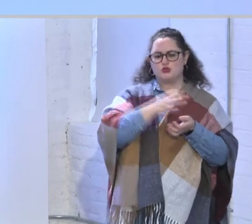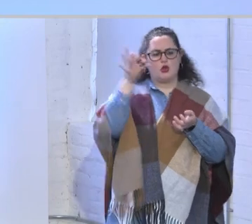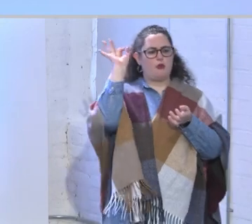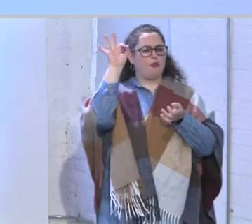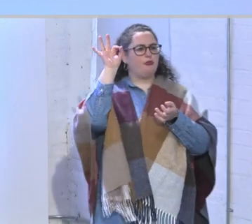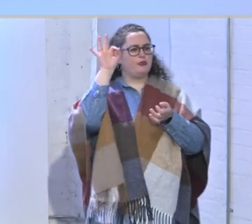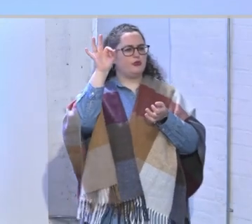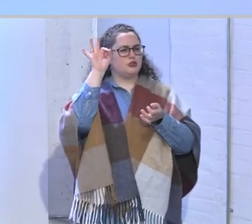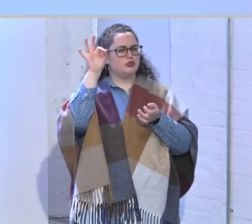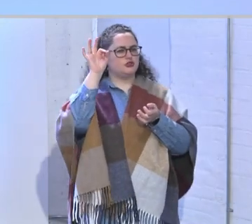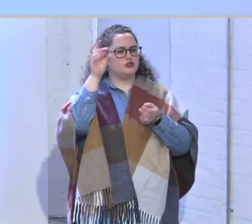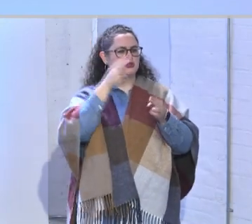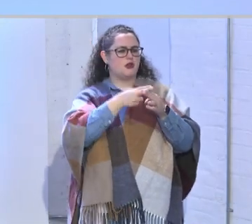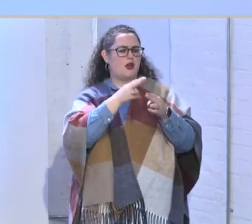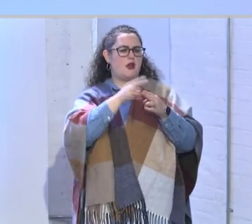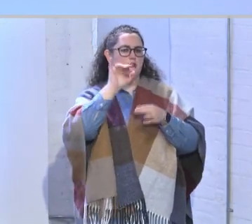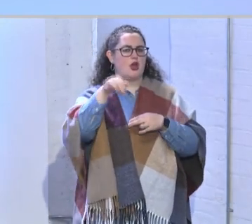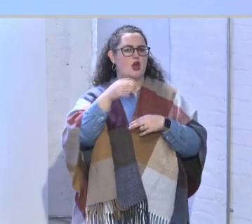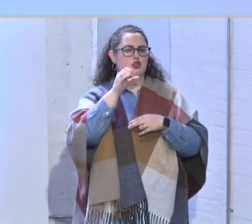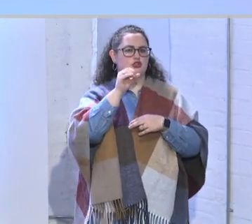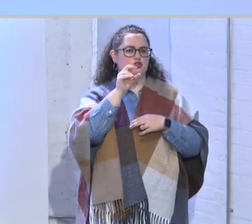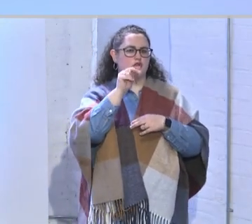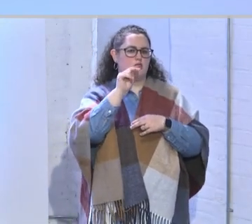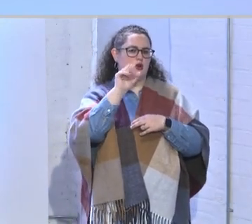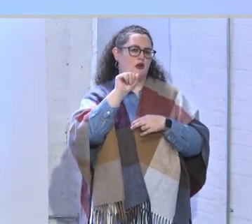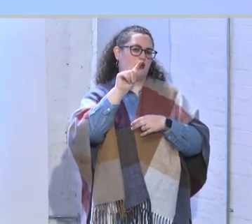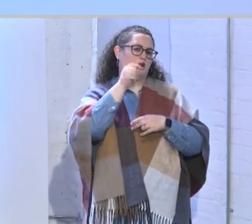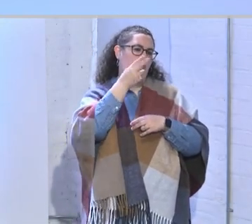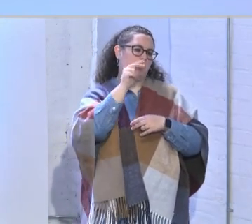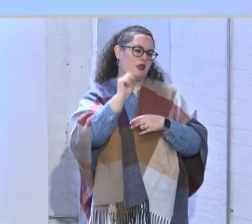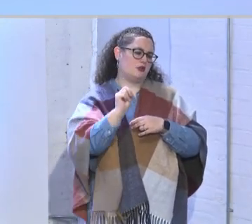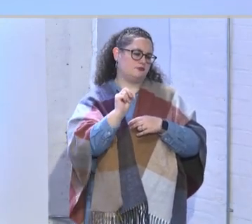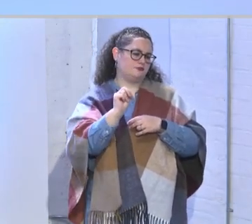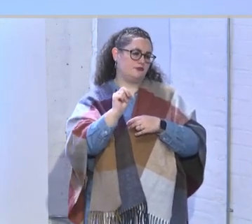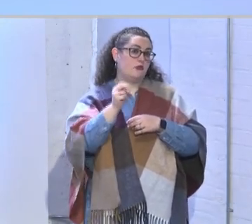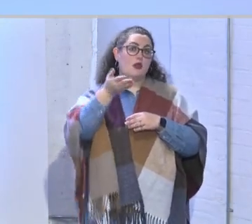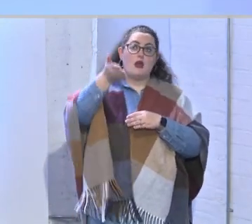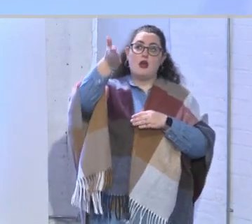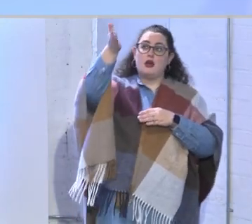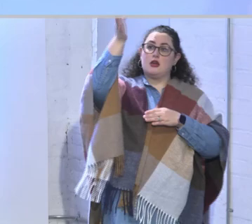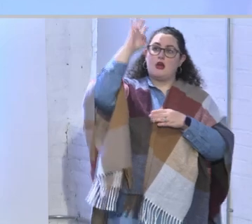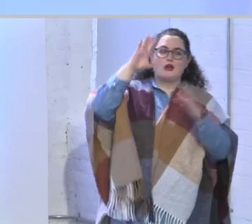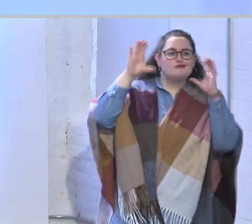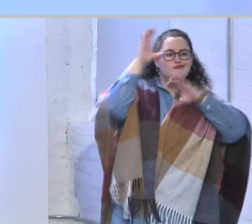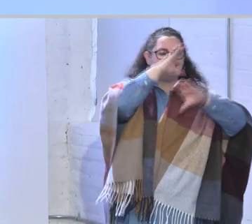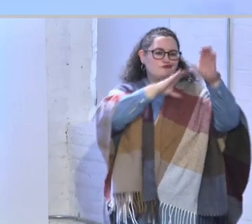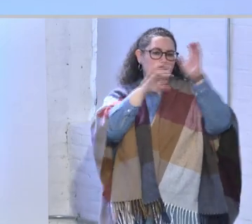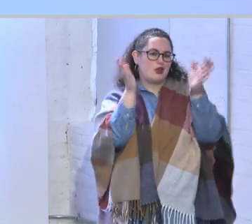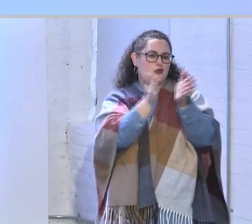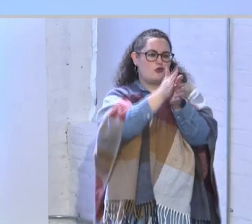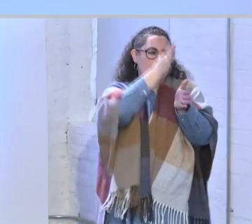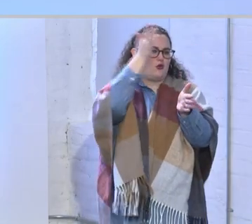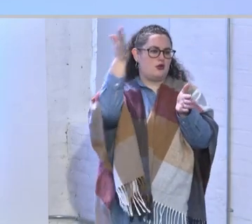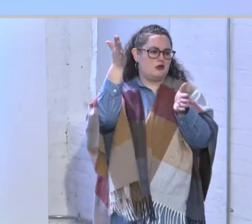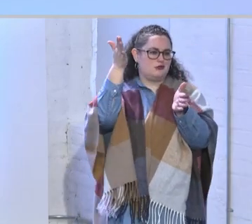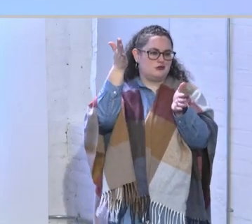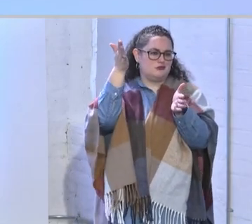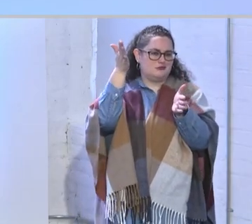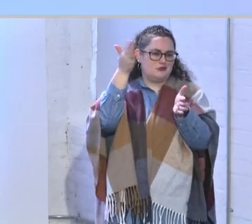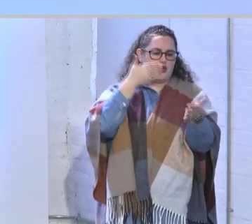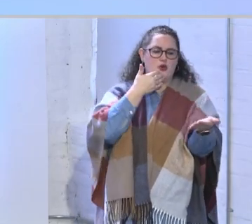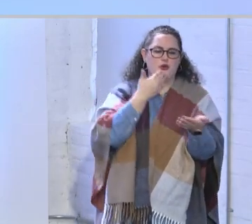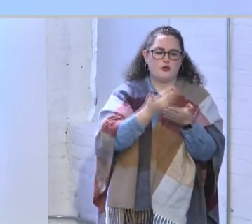Jonathan Edwards, who said this, and I love this quote, listen to it. God, in seeking his glory, seeks the good of his